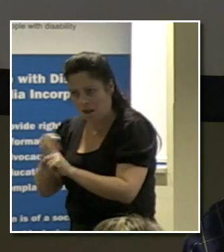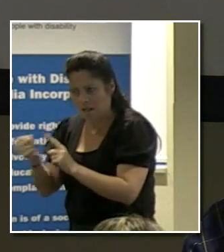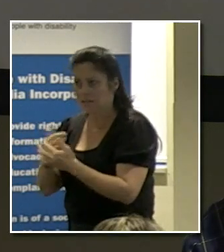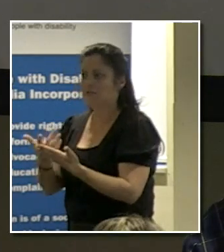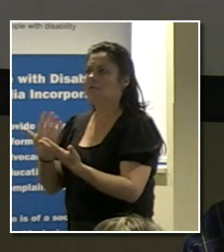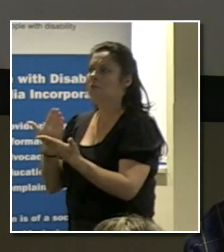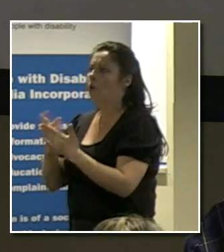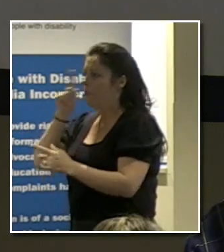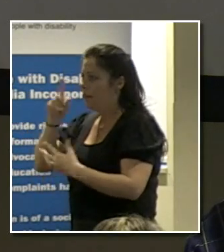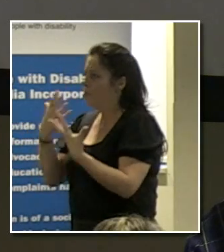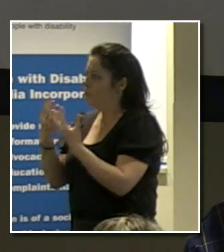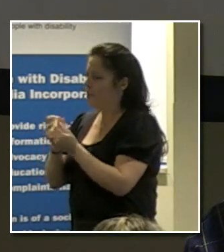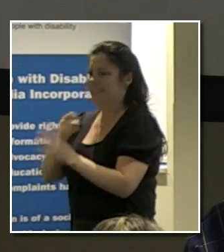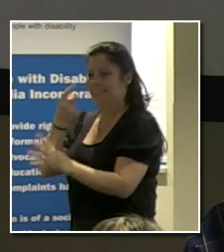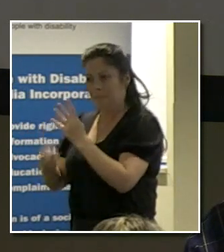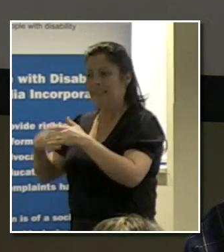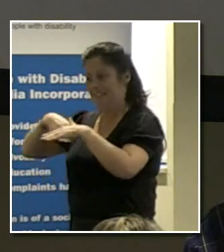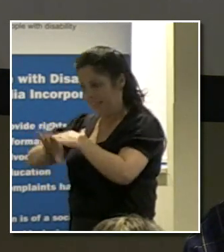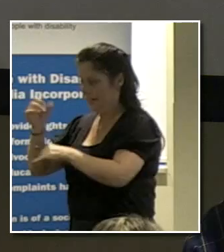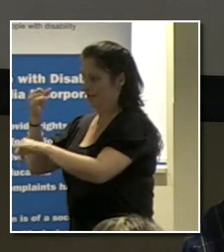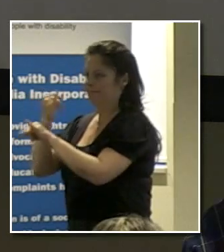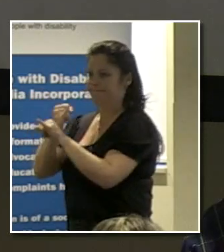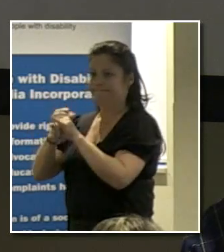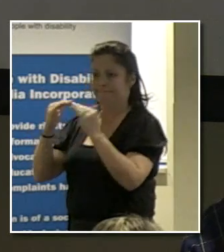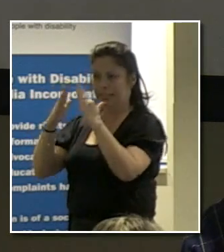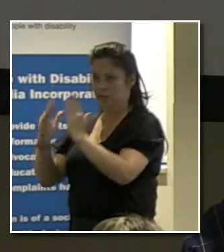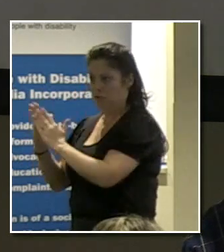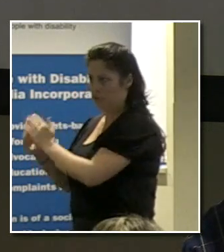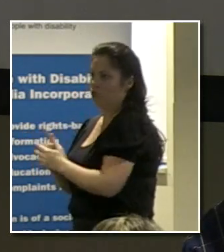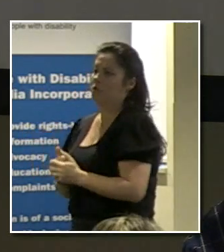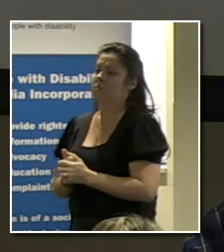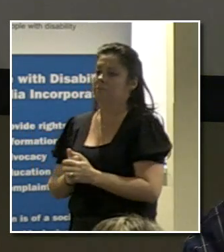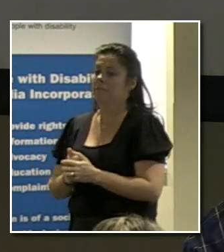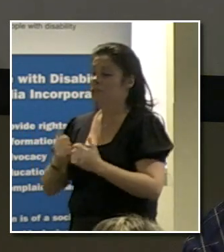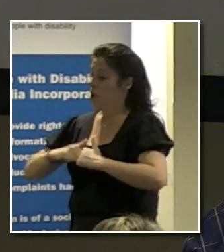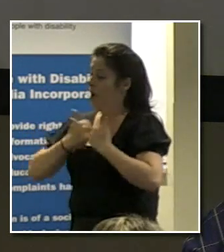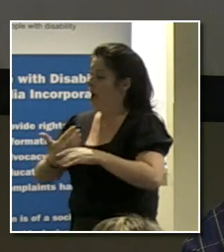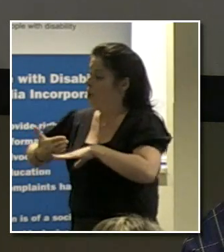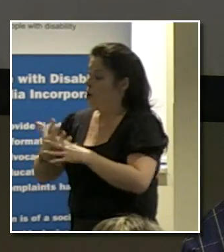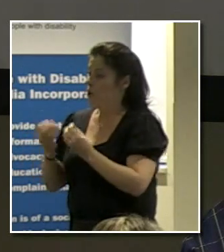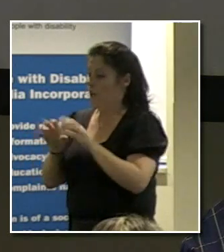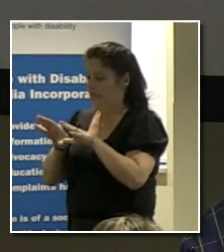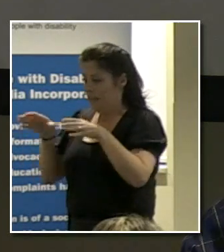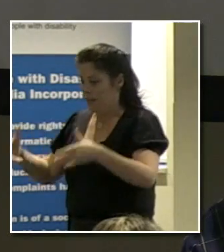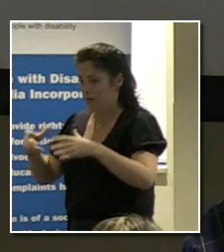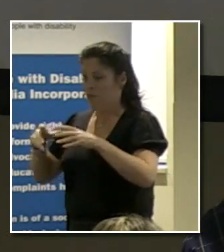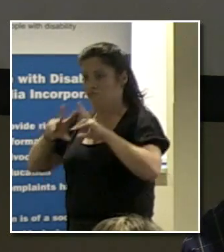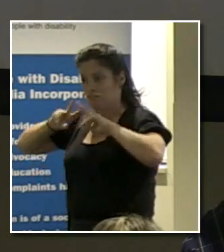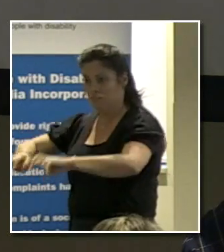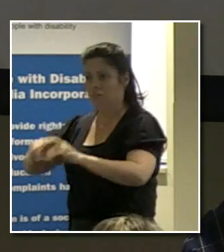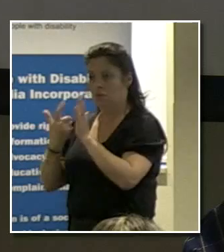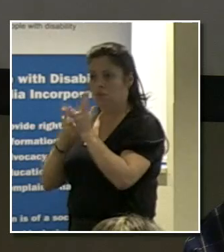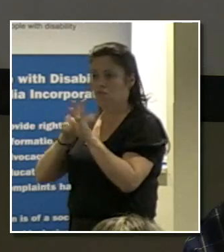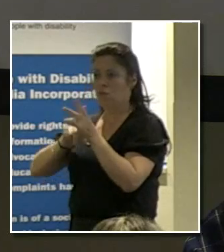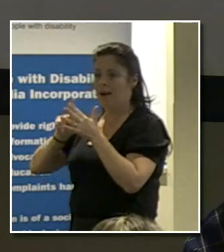institutions. The summary of that is our work on the Royal Commission into institutional responses for child sexual